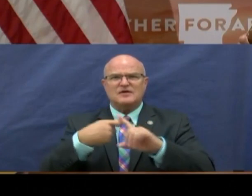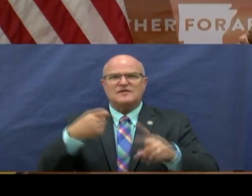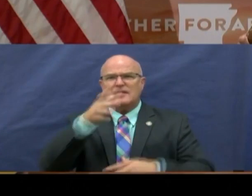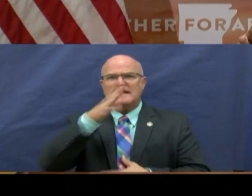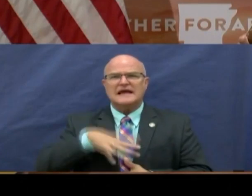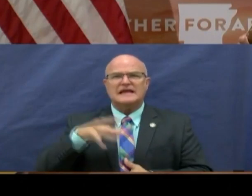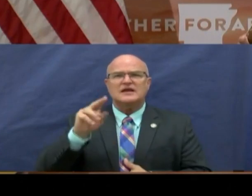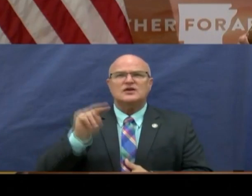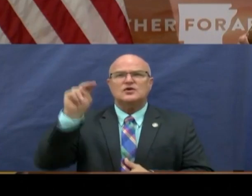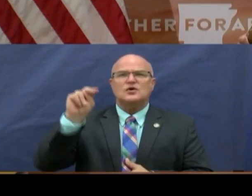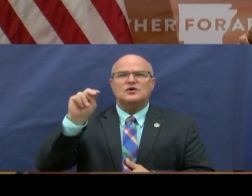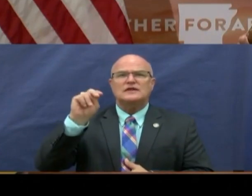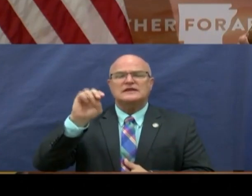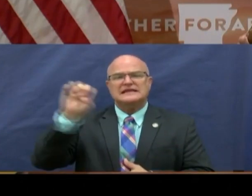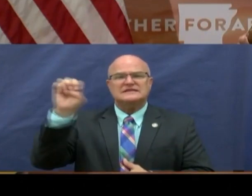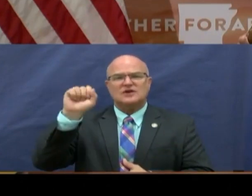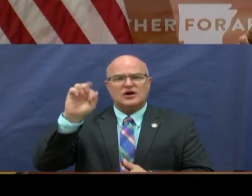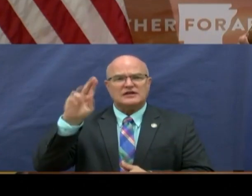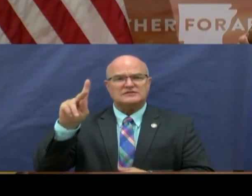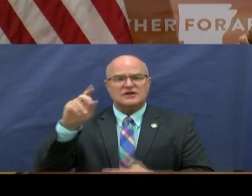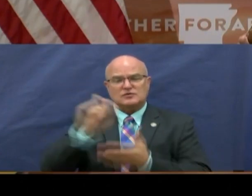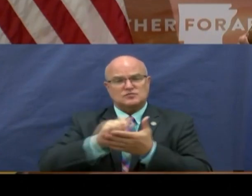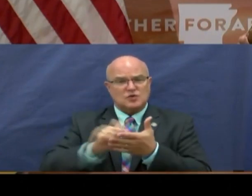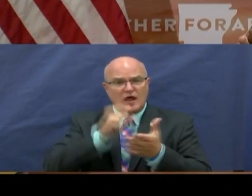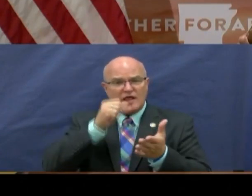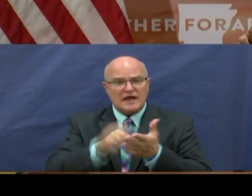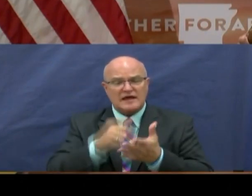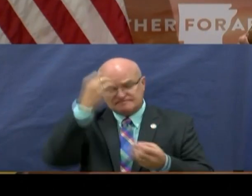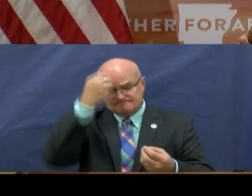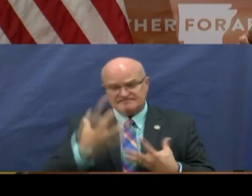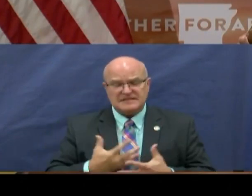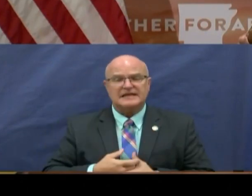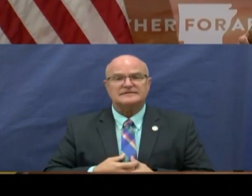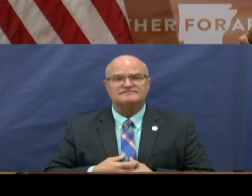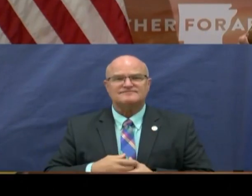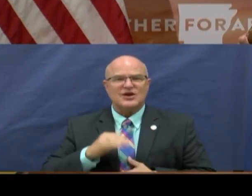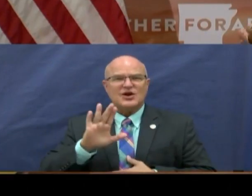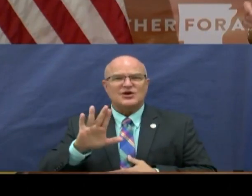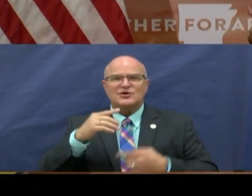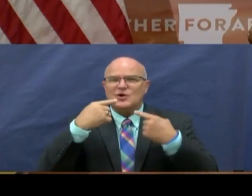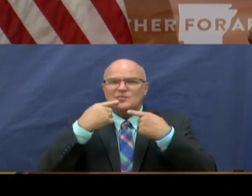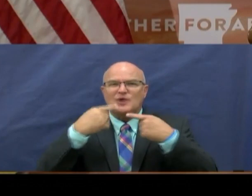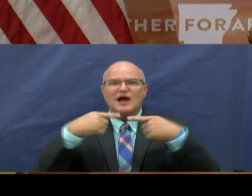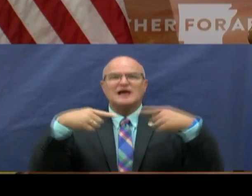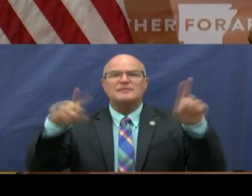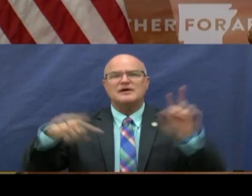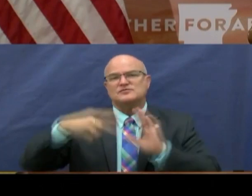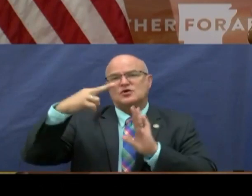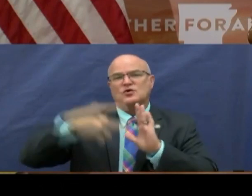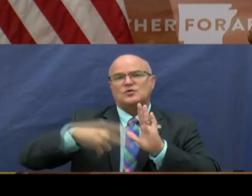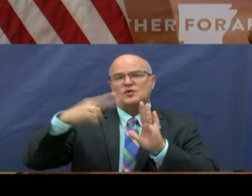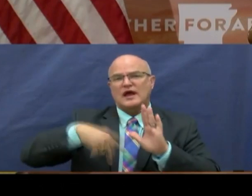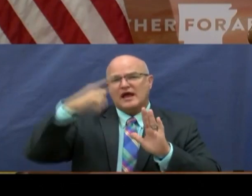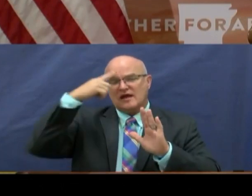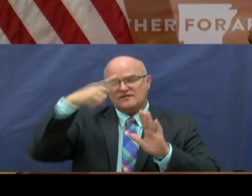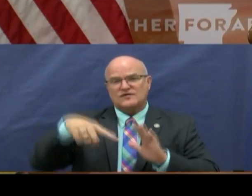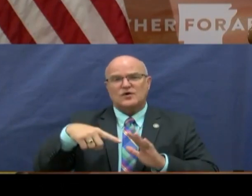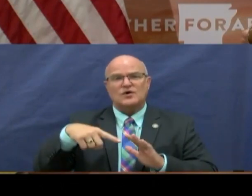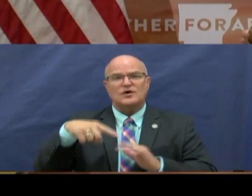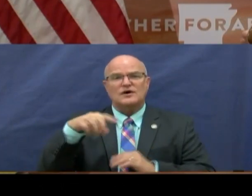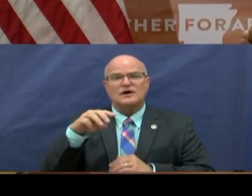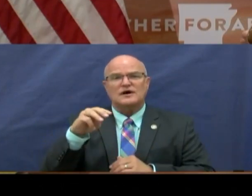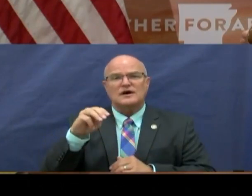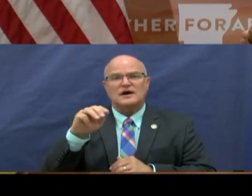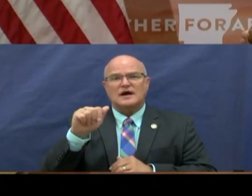Northeast Arkansas who wrote me and said, "Your proclamation was read to a mask group